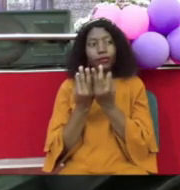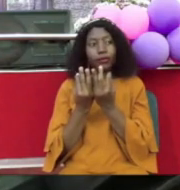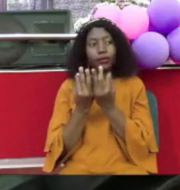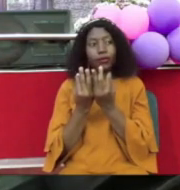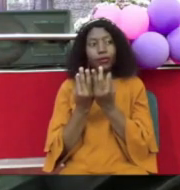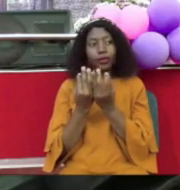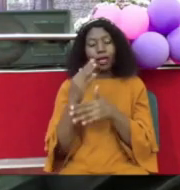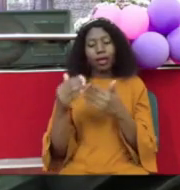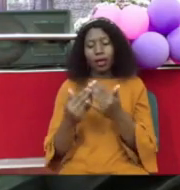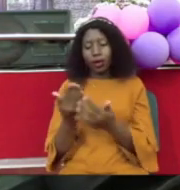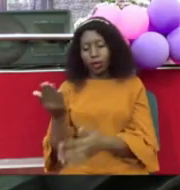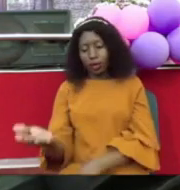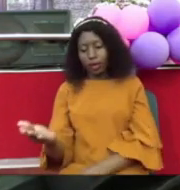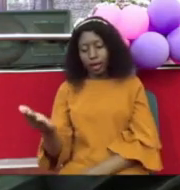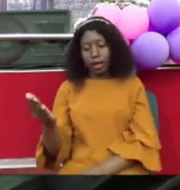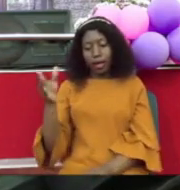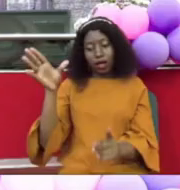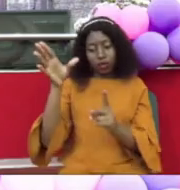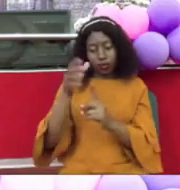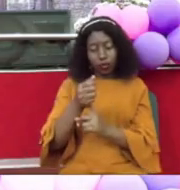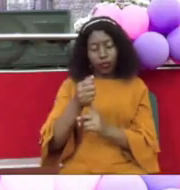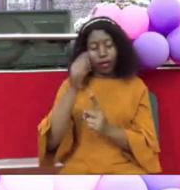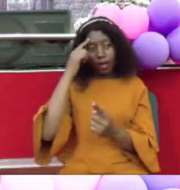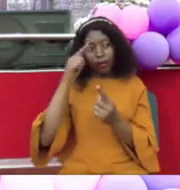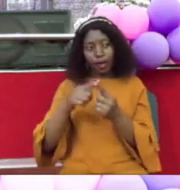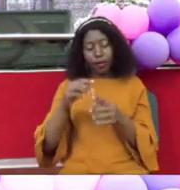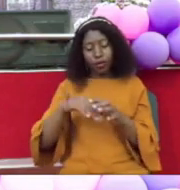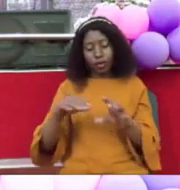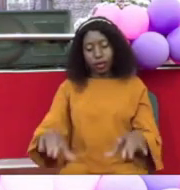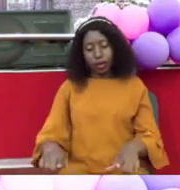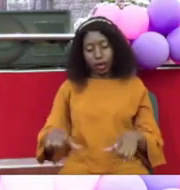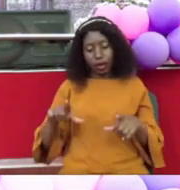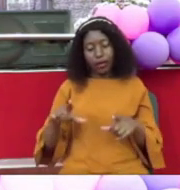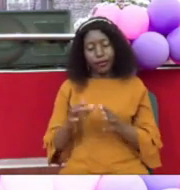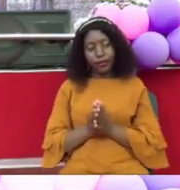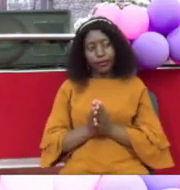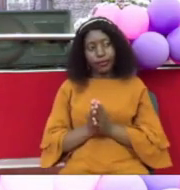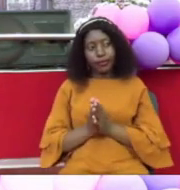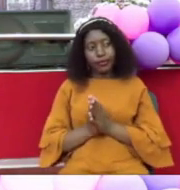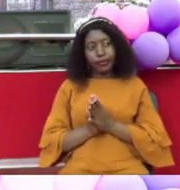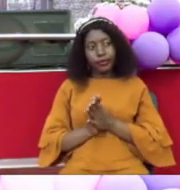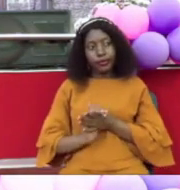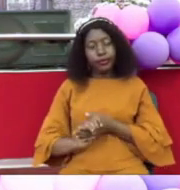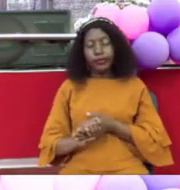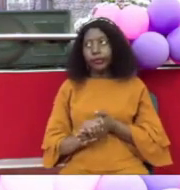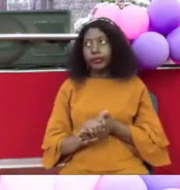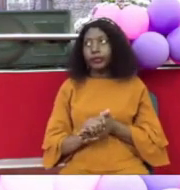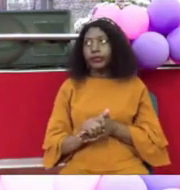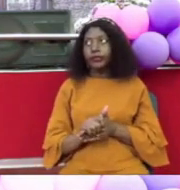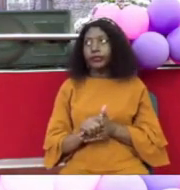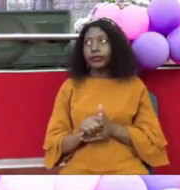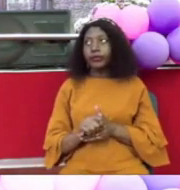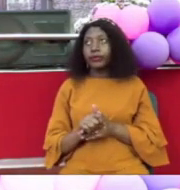a plan and a purpose in their lives. Uko pale kuweza kutimiliza makusudi na mpangilio katika maisha yao. And